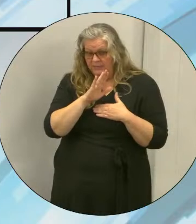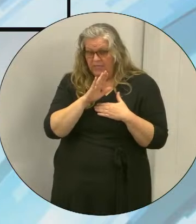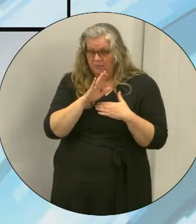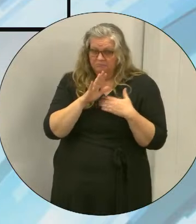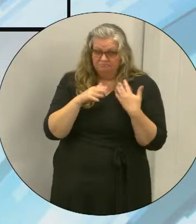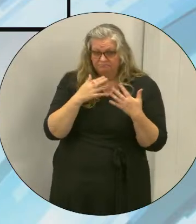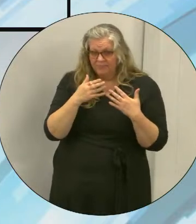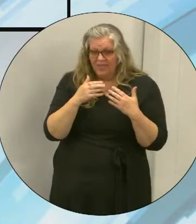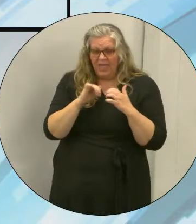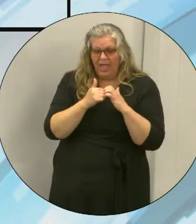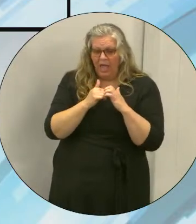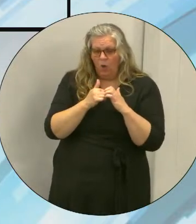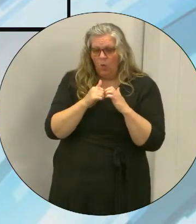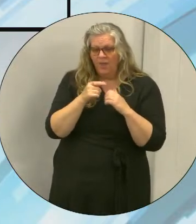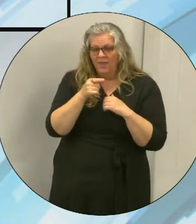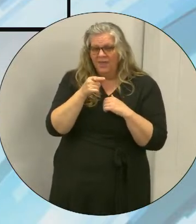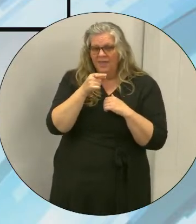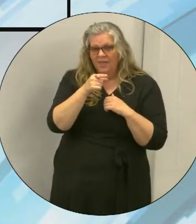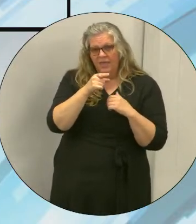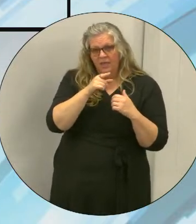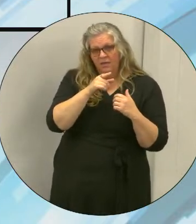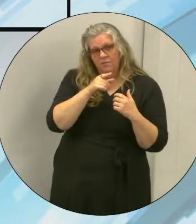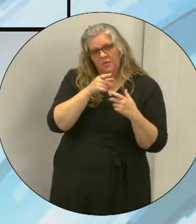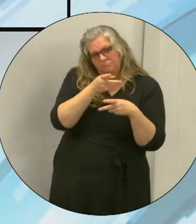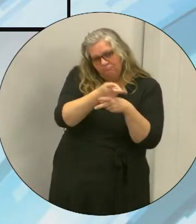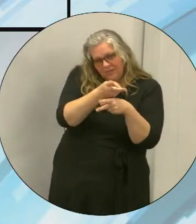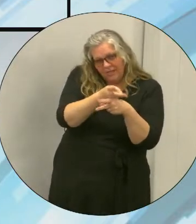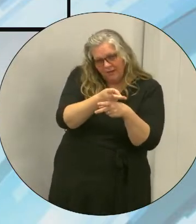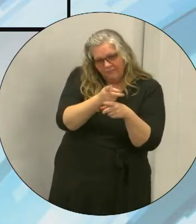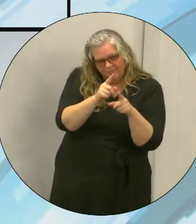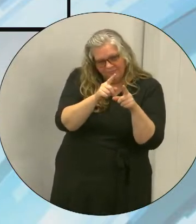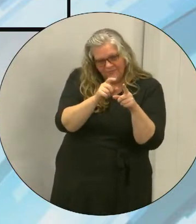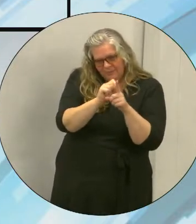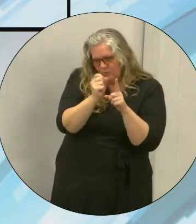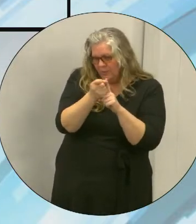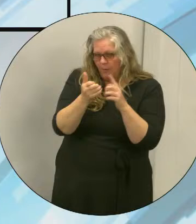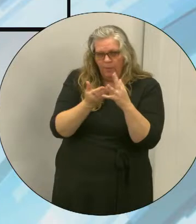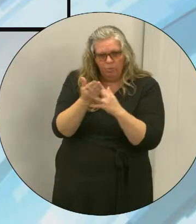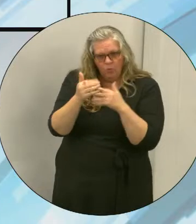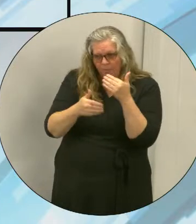way he approached the situation, the way he approached the whole process.